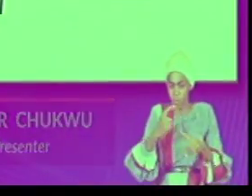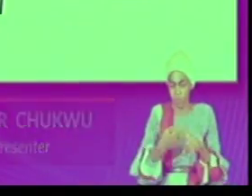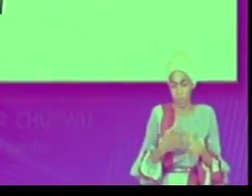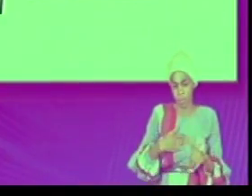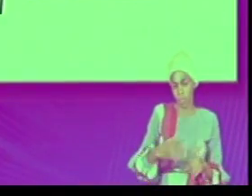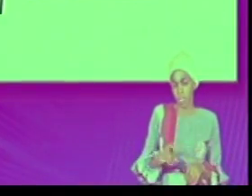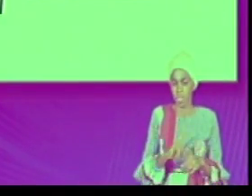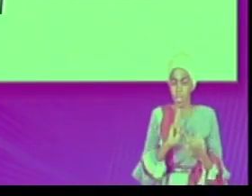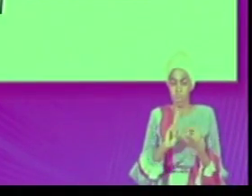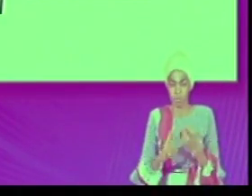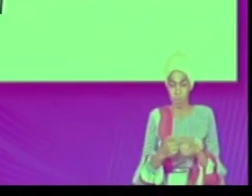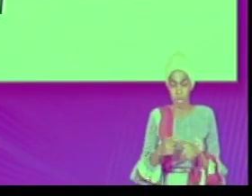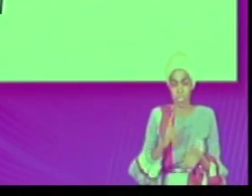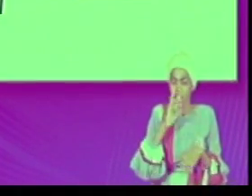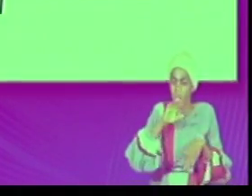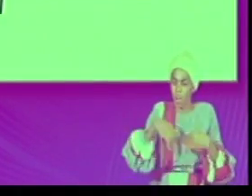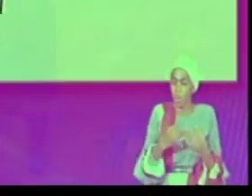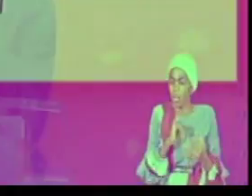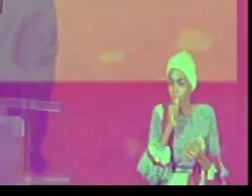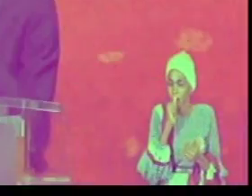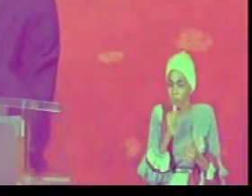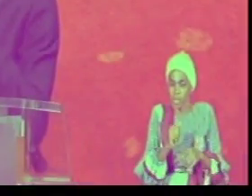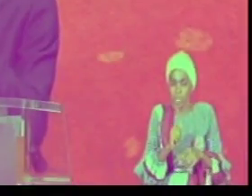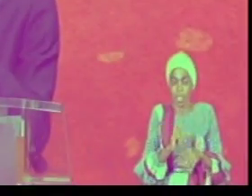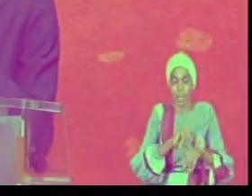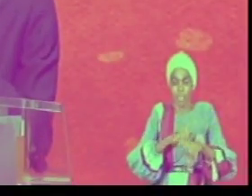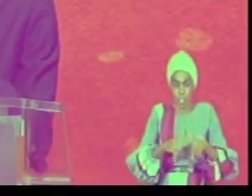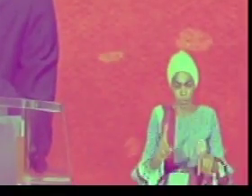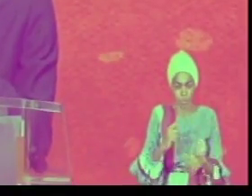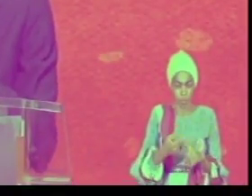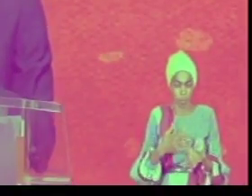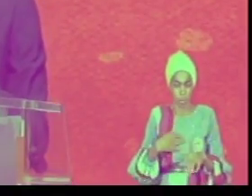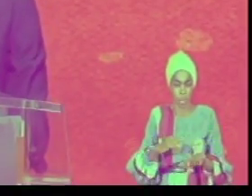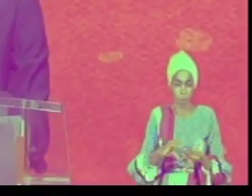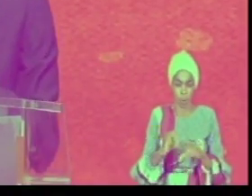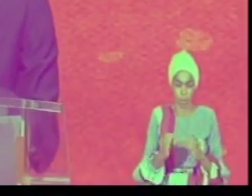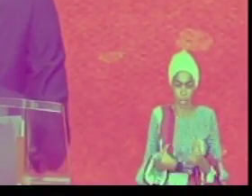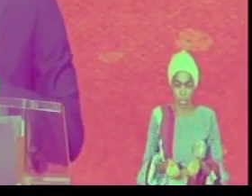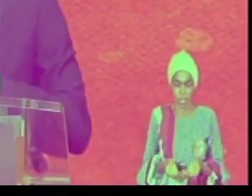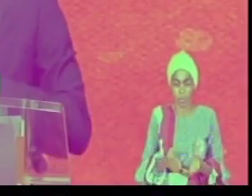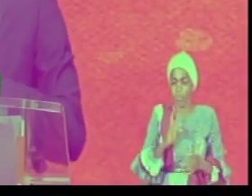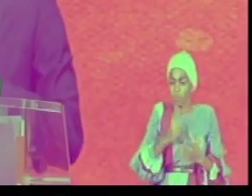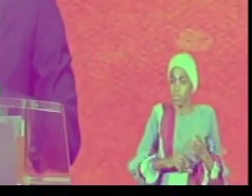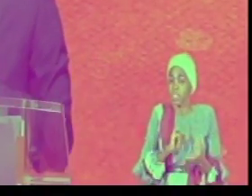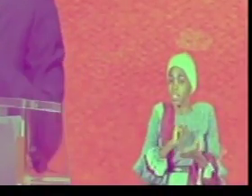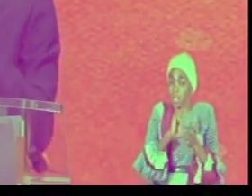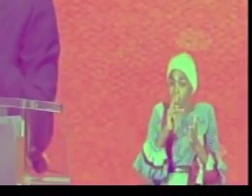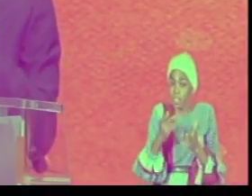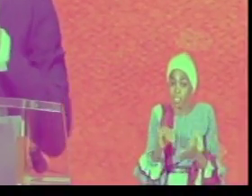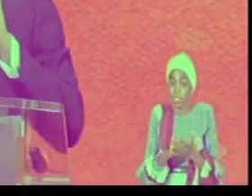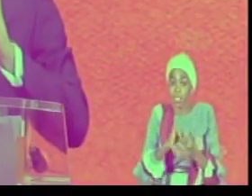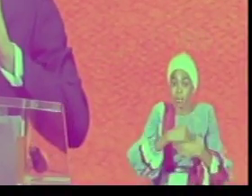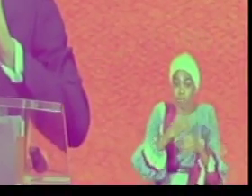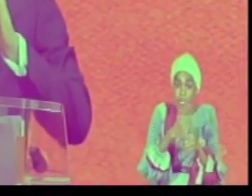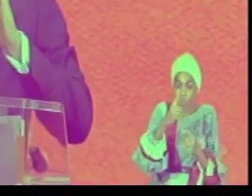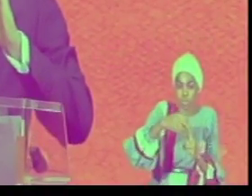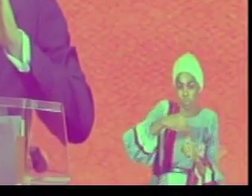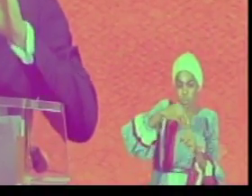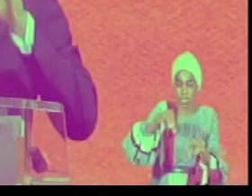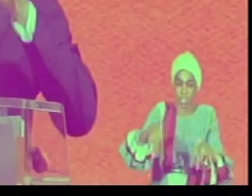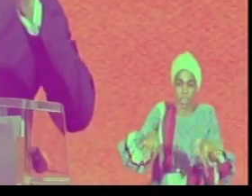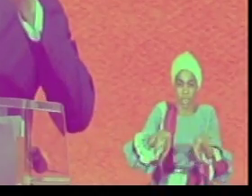society? What is that thing that can make me stand differently? And when you figure out that, you use that as